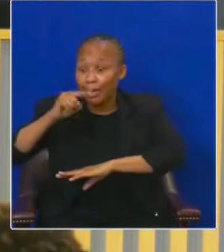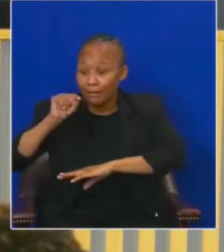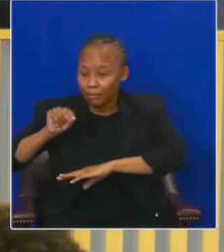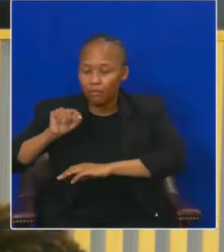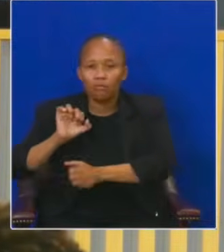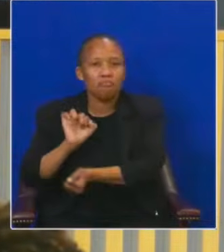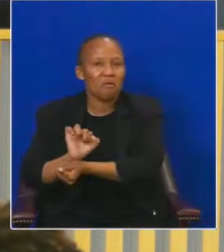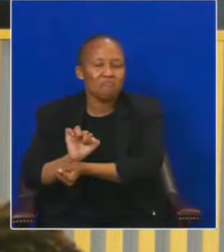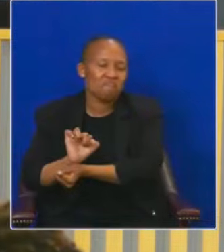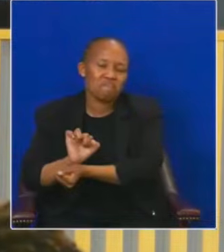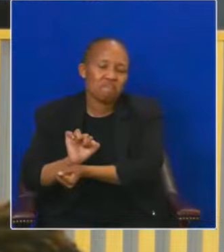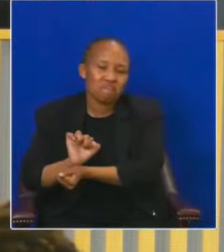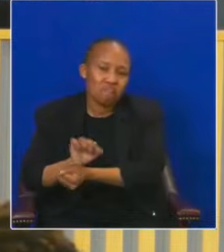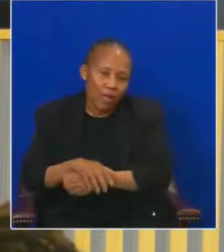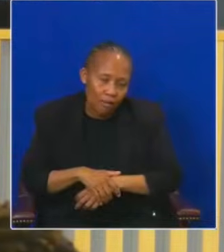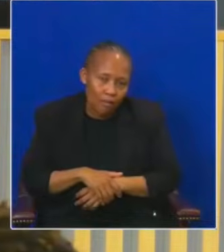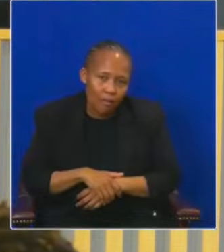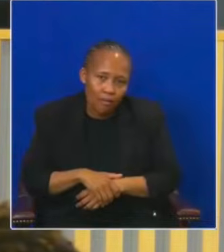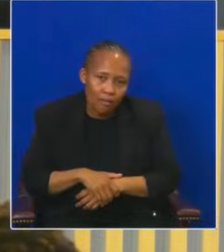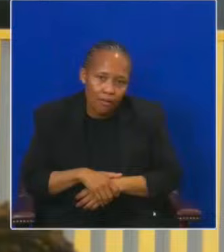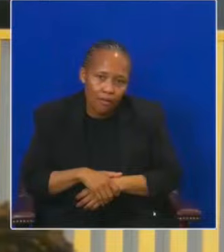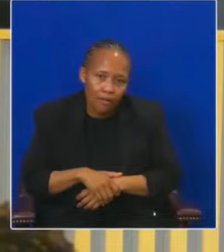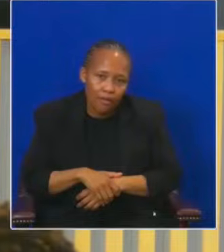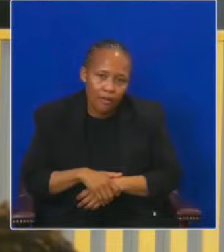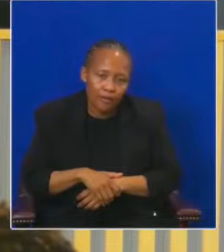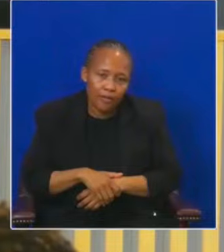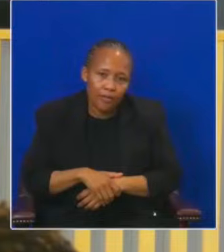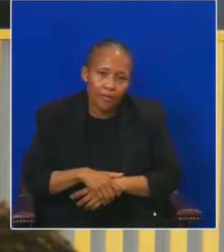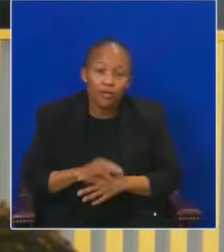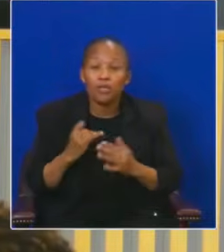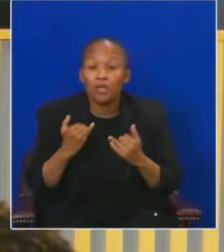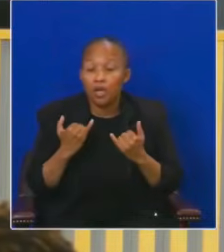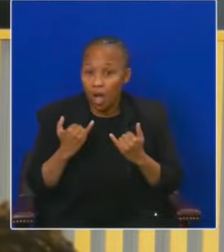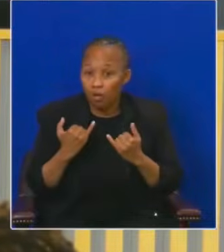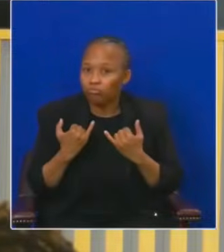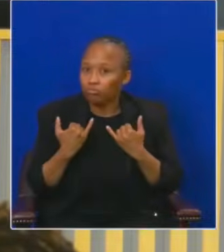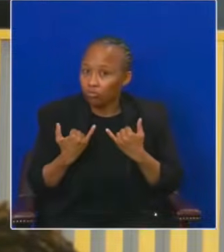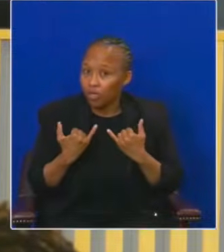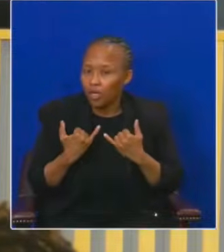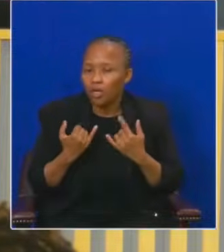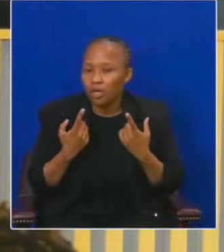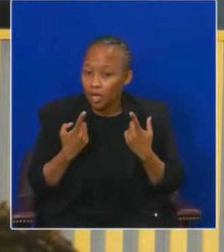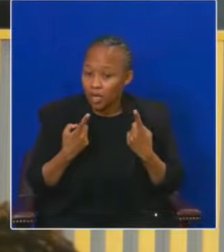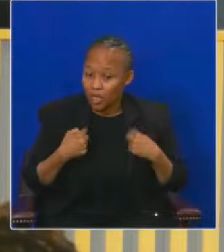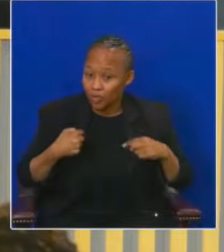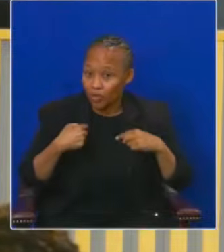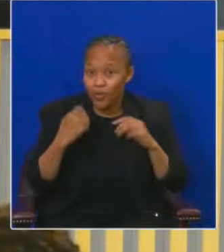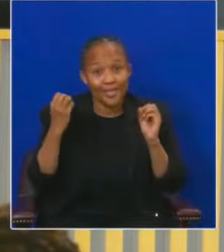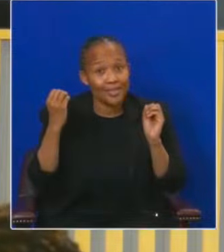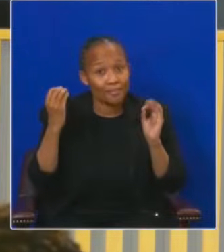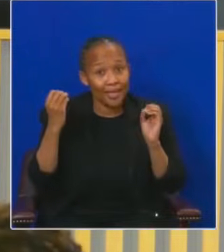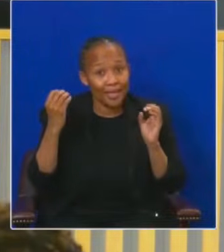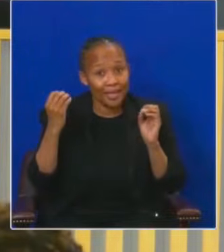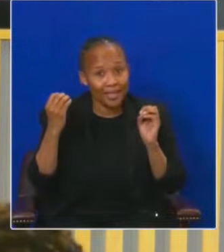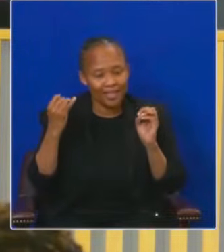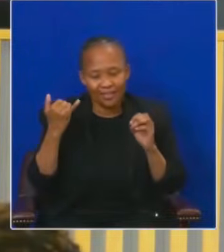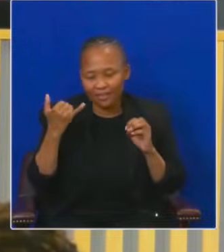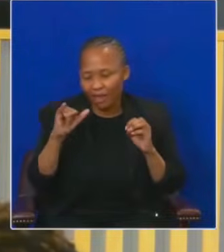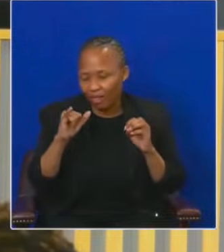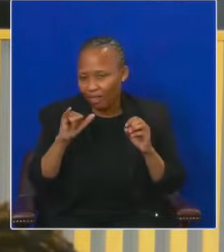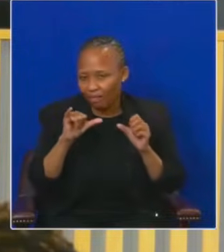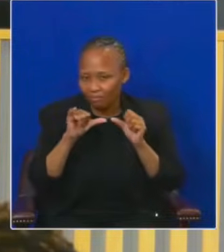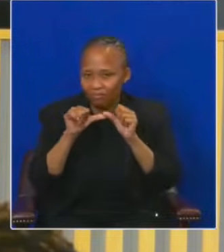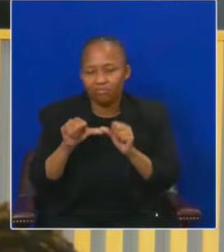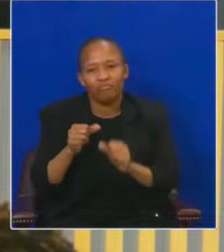So even as we speak today, we are still in search of him,